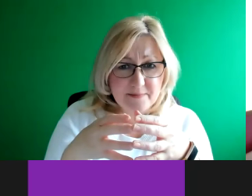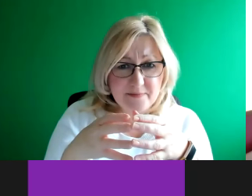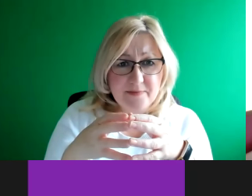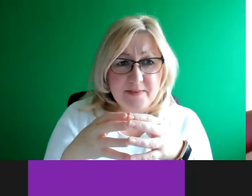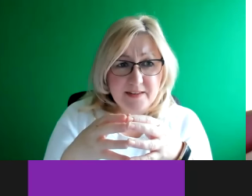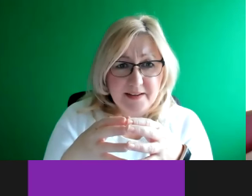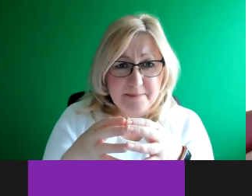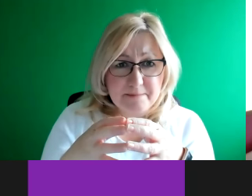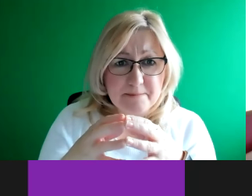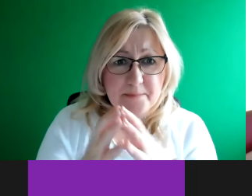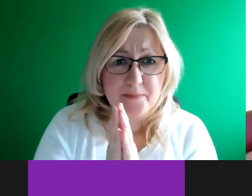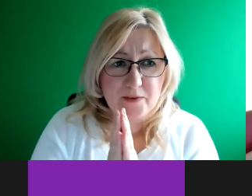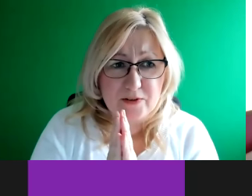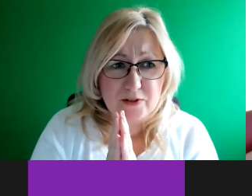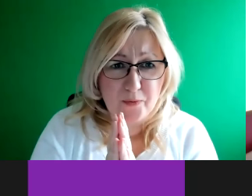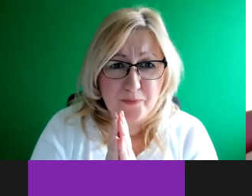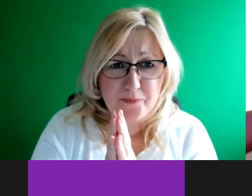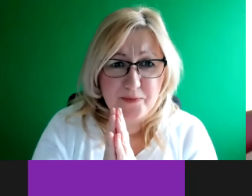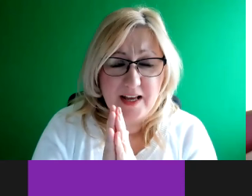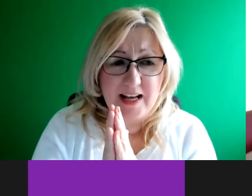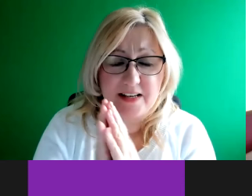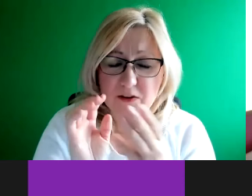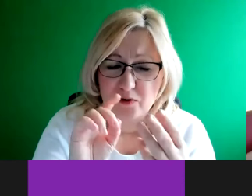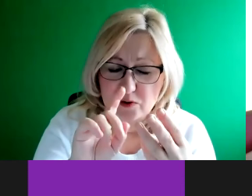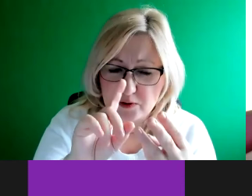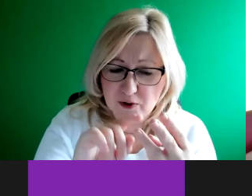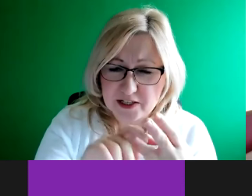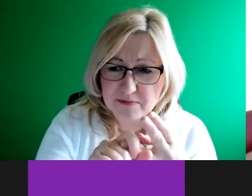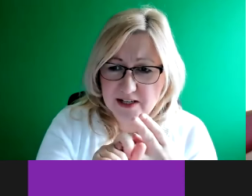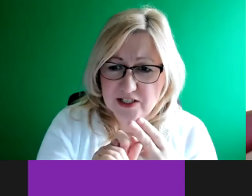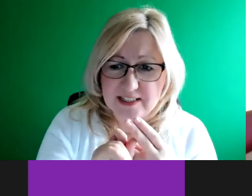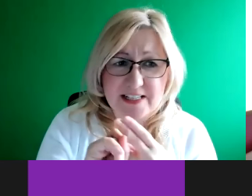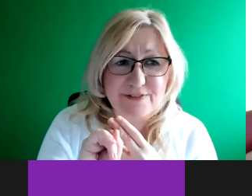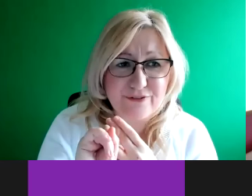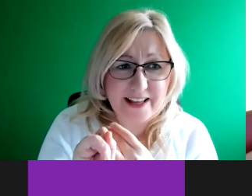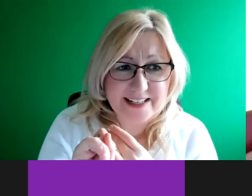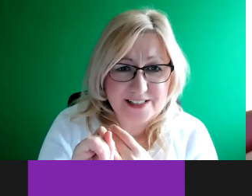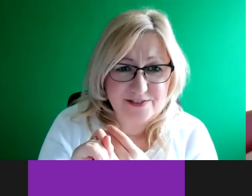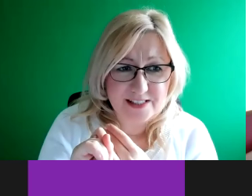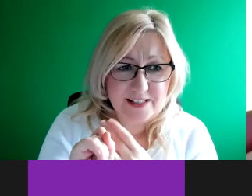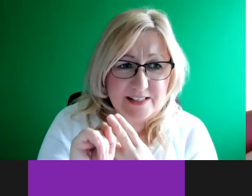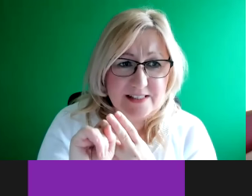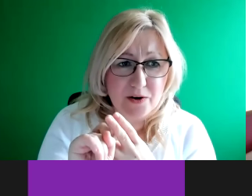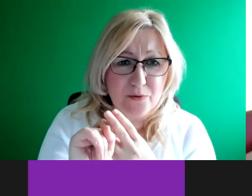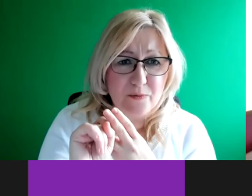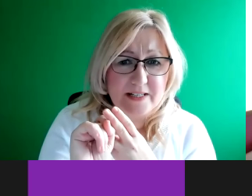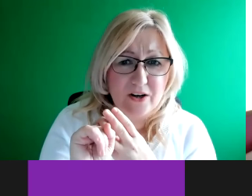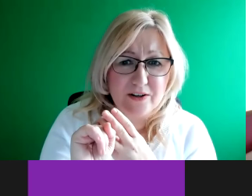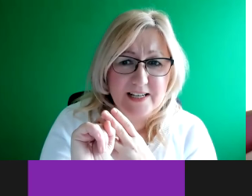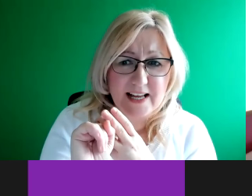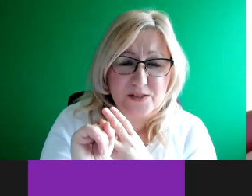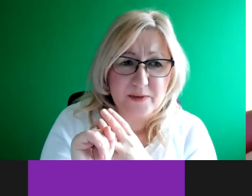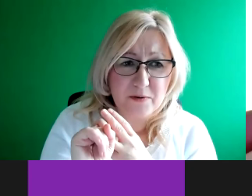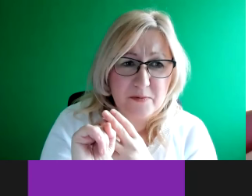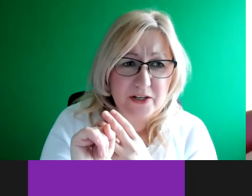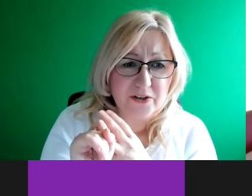passives. Yeah. So, and then there's one more I should mention, and that is reflexives. So we